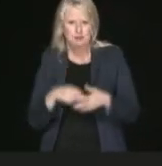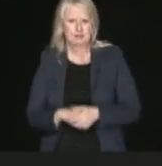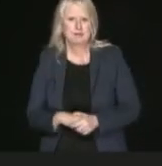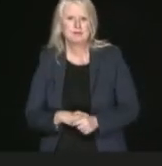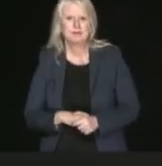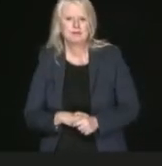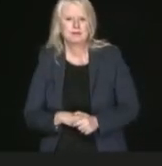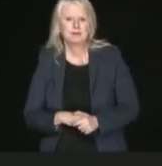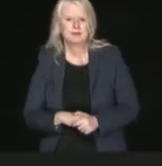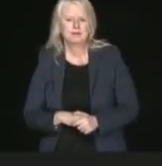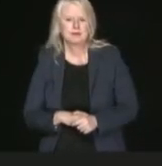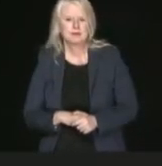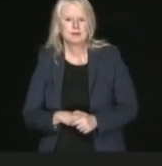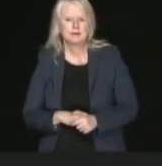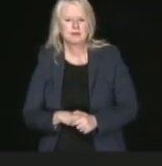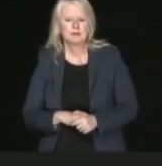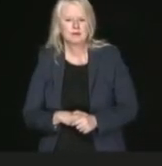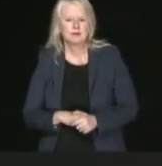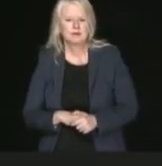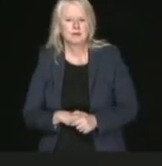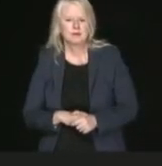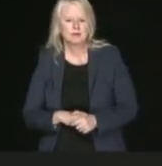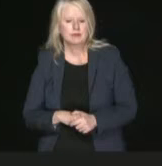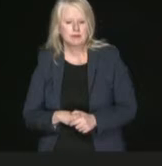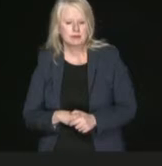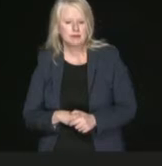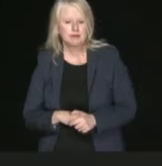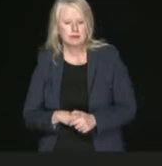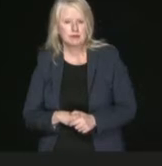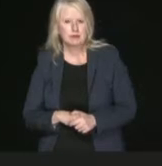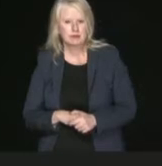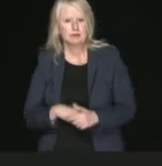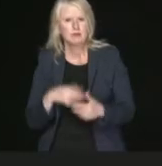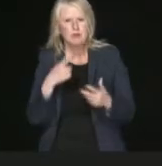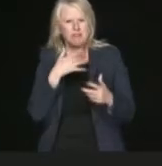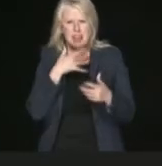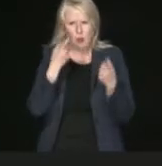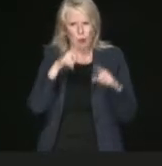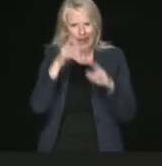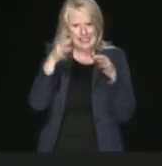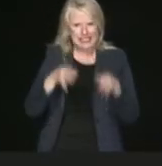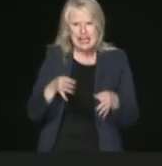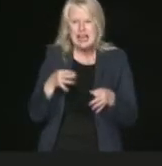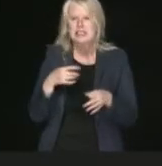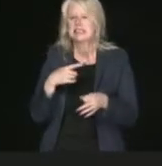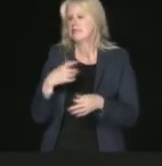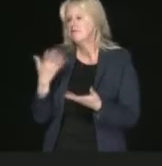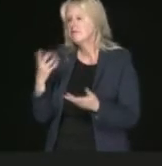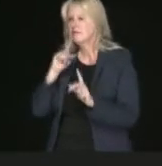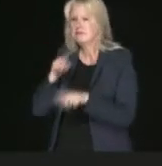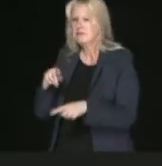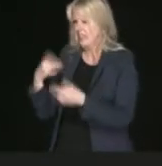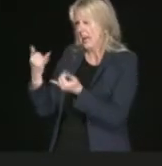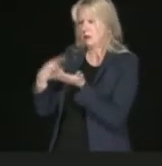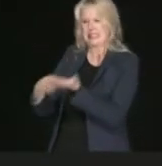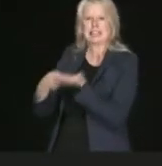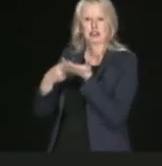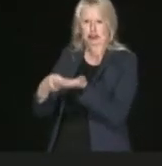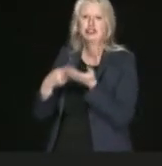follow up, can you give us an idea when that decision might be made? The discussions and reflections are ongoing.